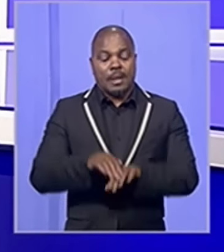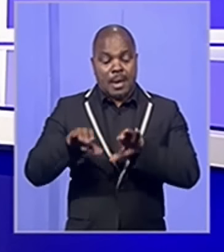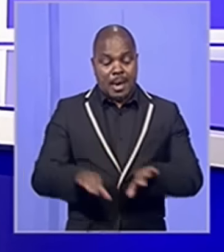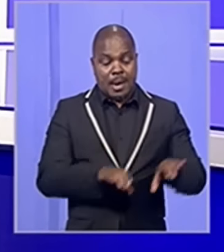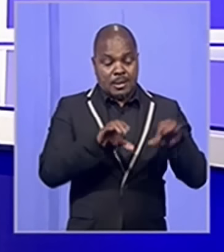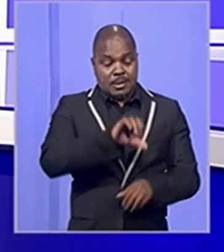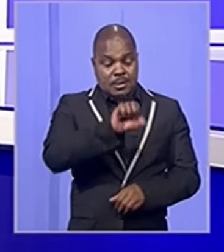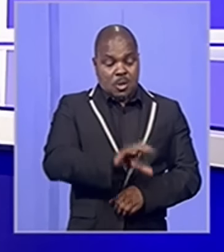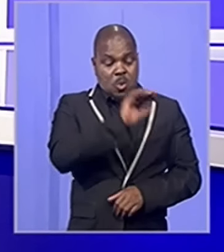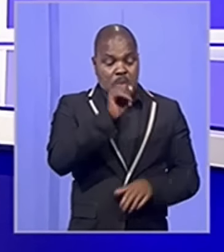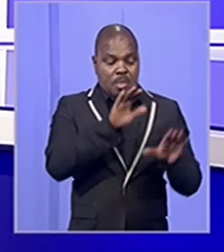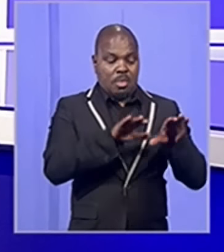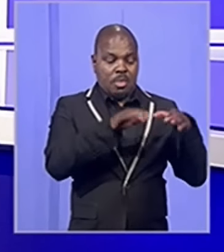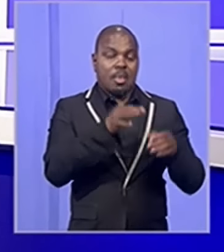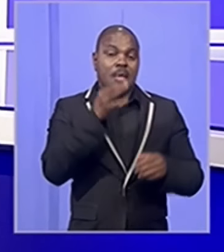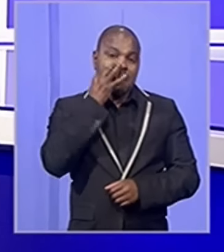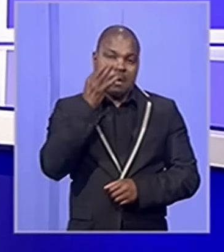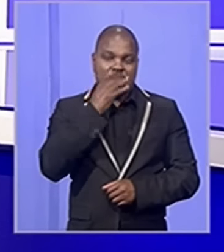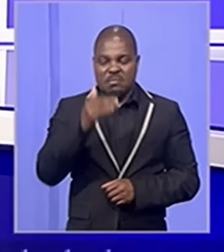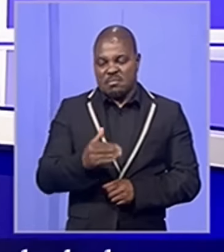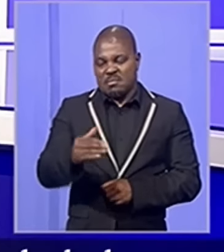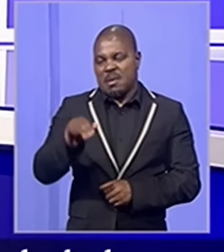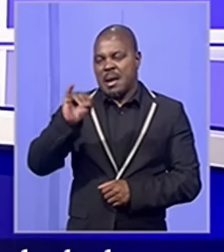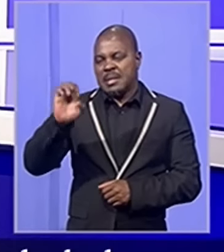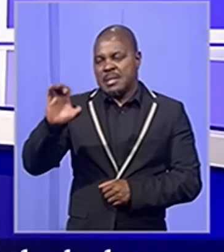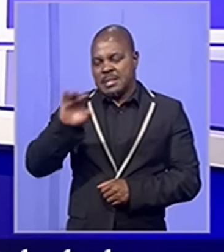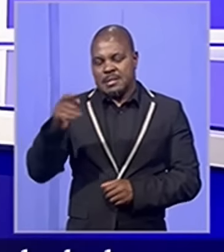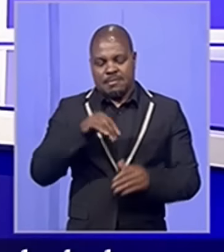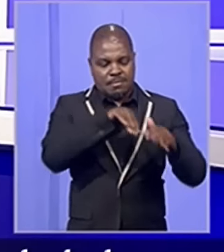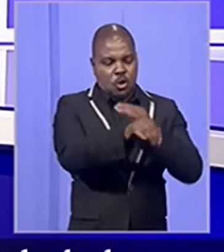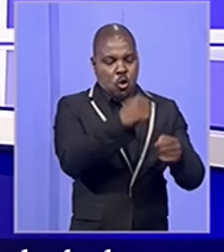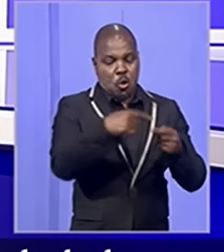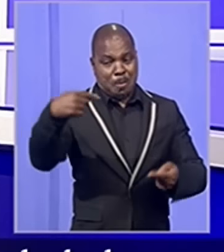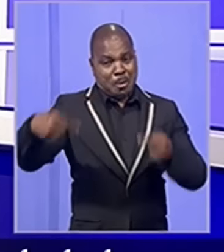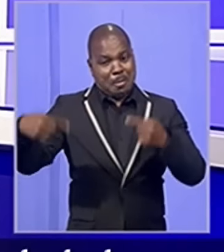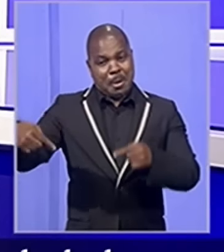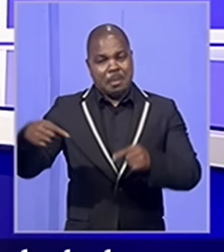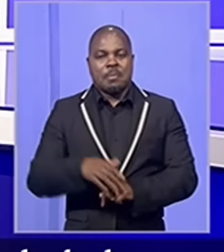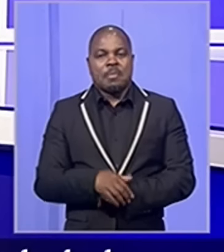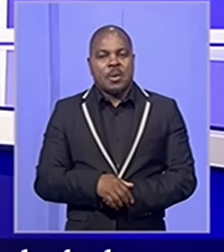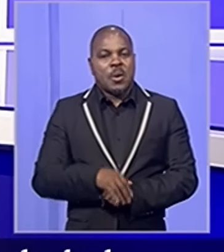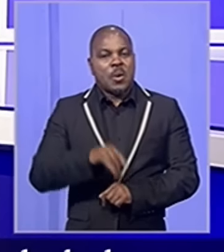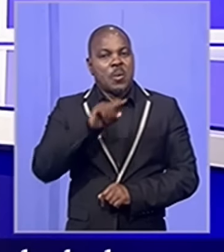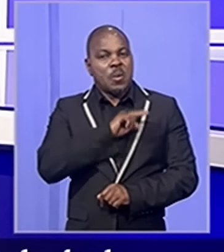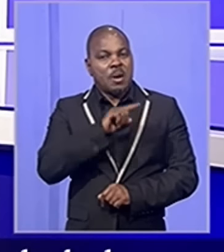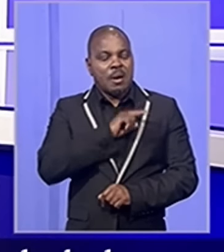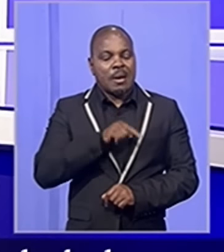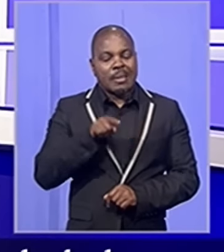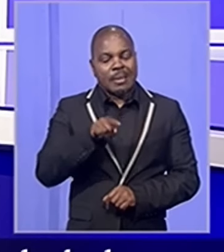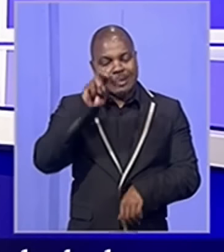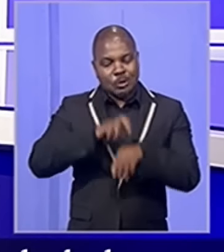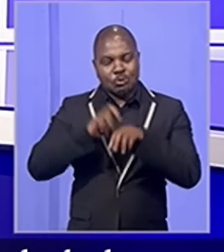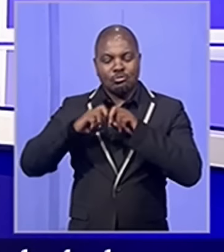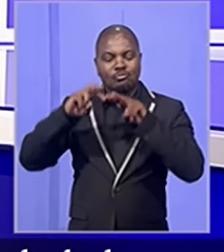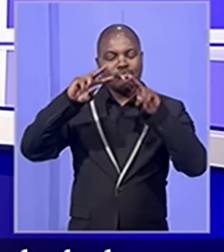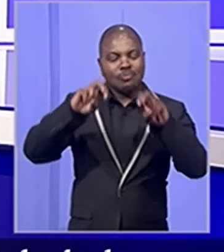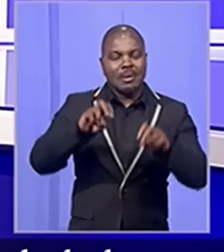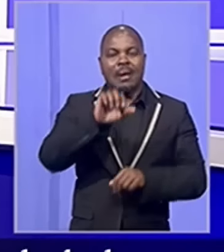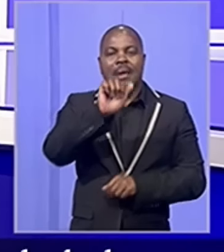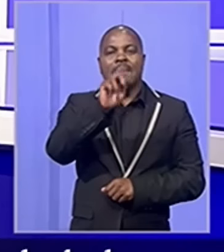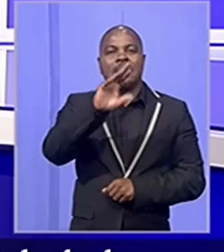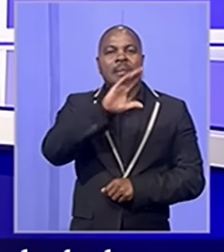ActionSA ya re e tlile go gogela khomišene ya ditlhopho IEC kwa kgotlatshekelo mo morerong wa go batlisisa morero wa ANC wa